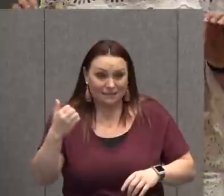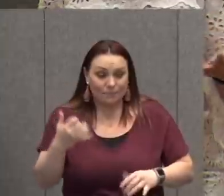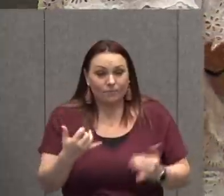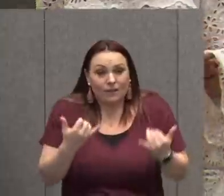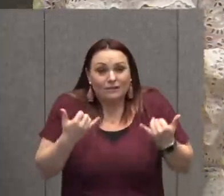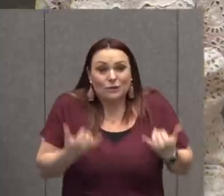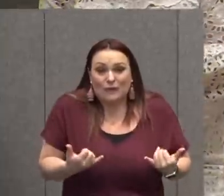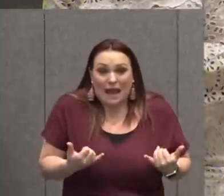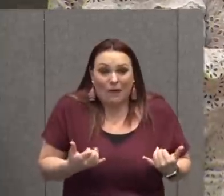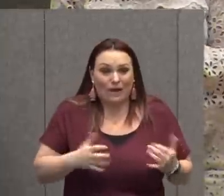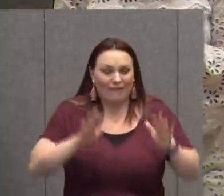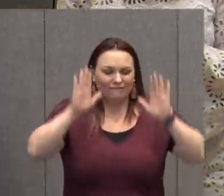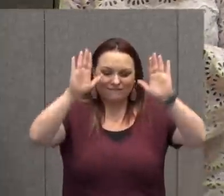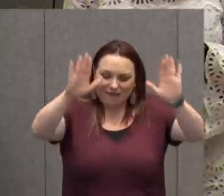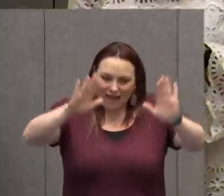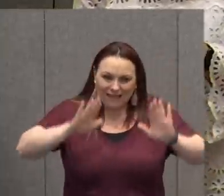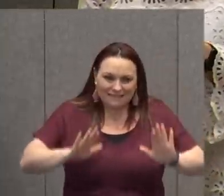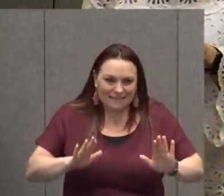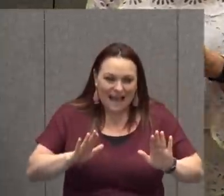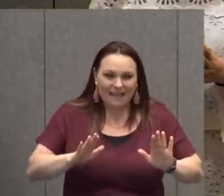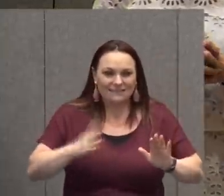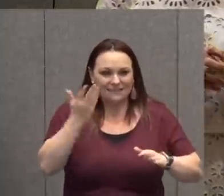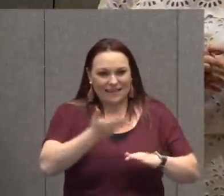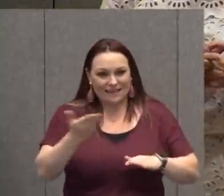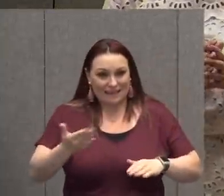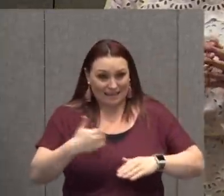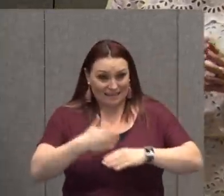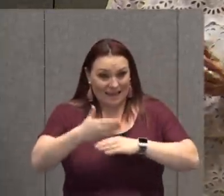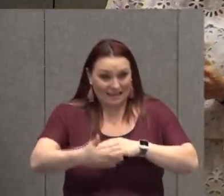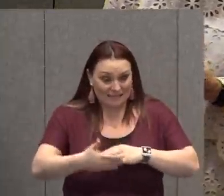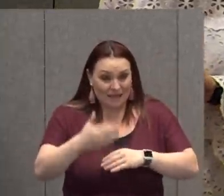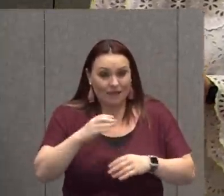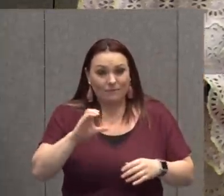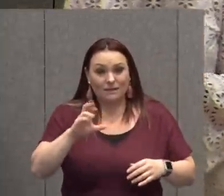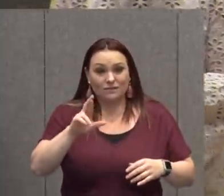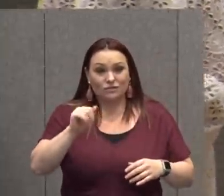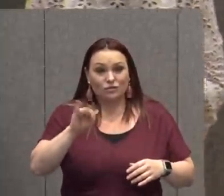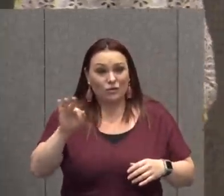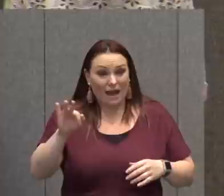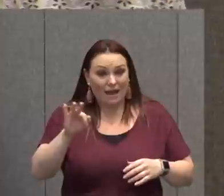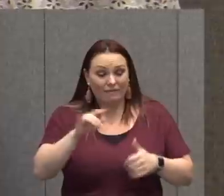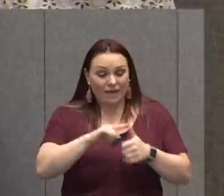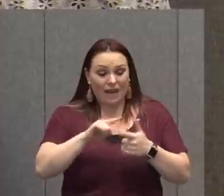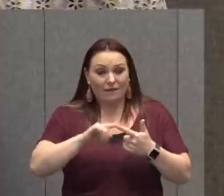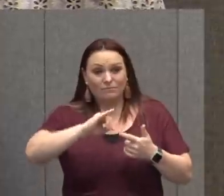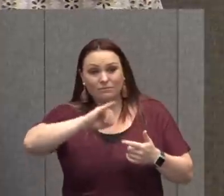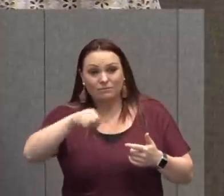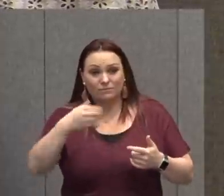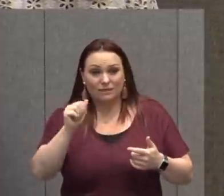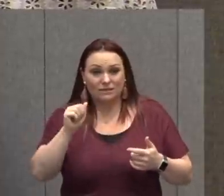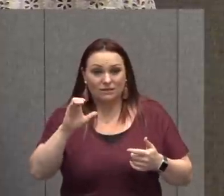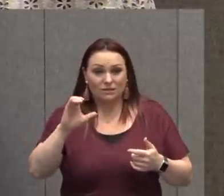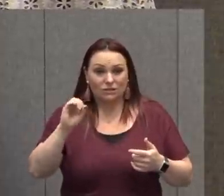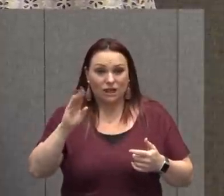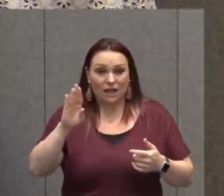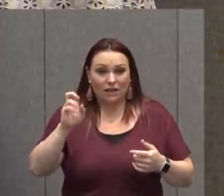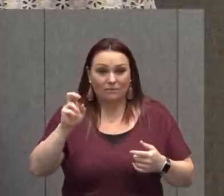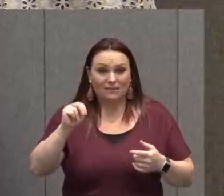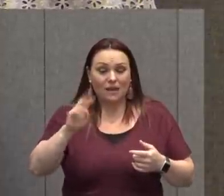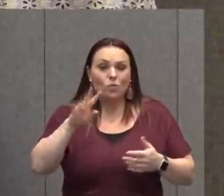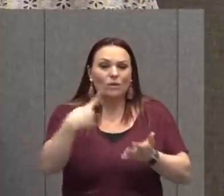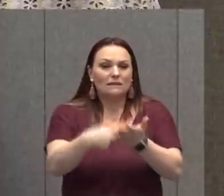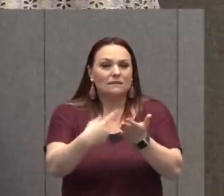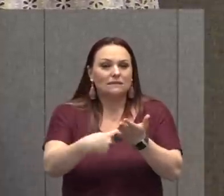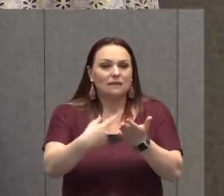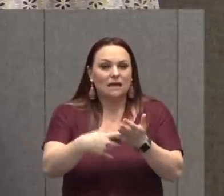a fantastic treat for you up next. Ms. Kraft and Ms. Jacobson are going to talk to you about fossils, and